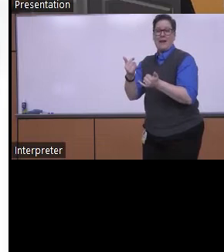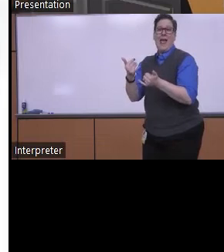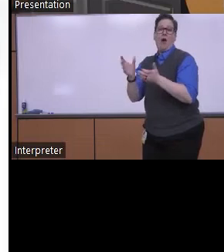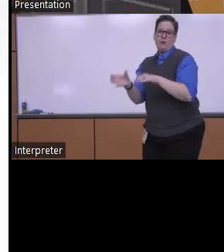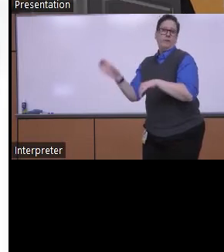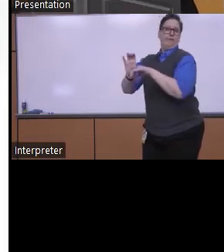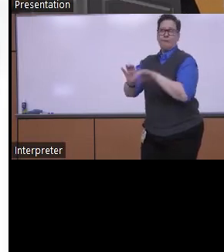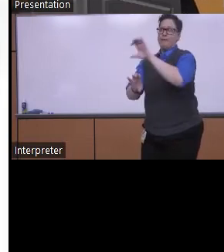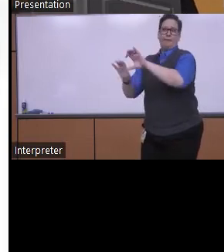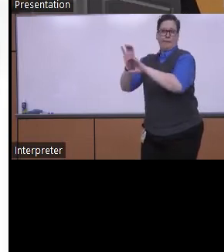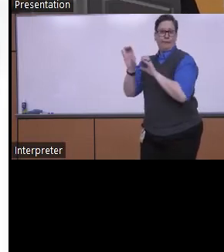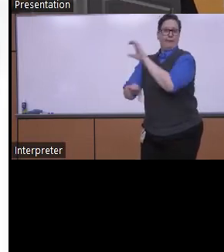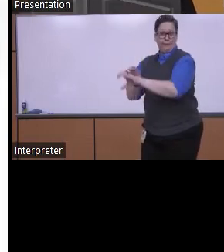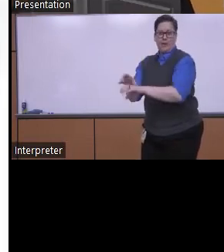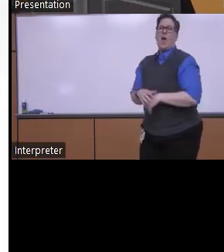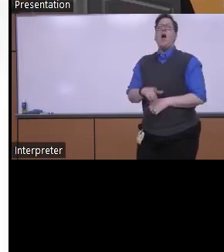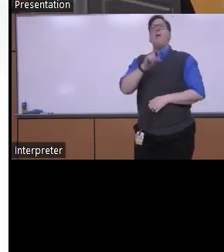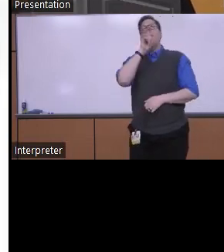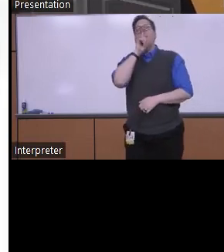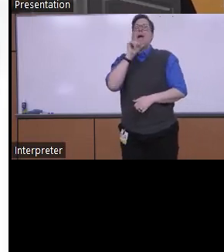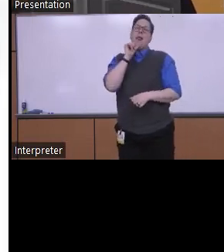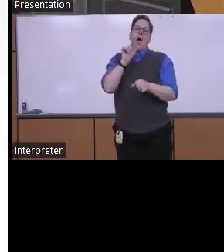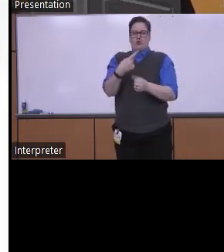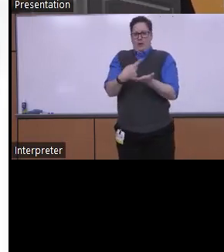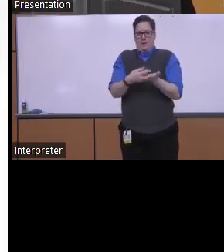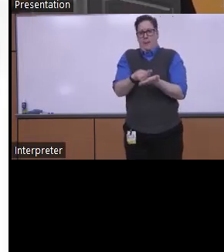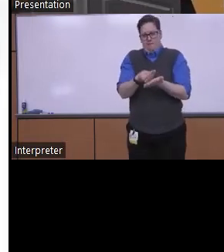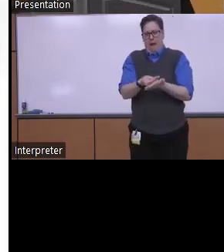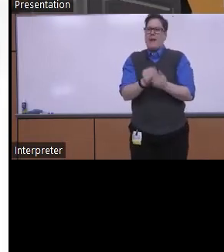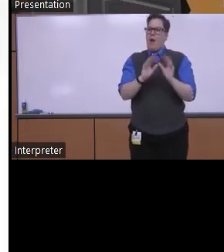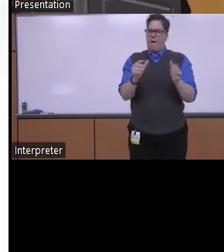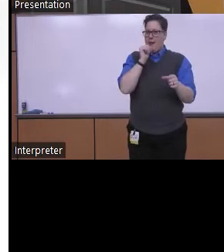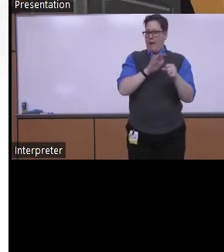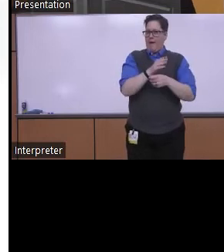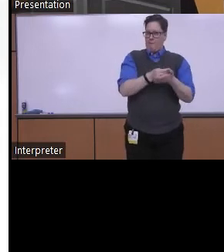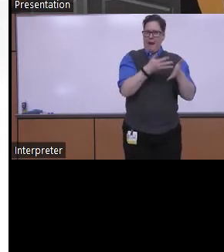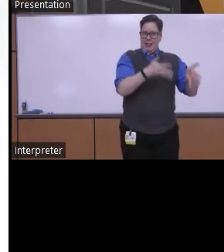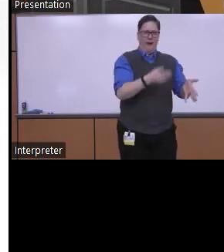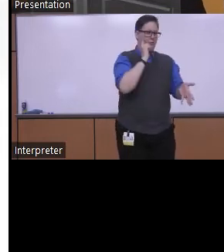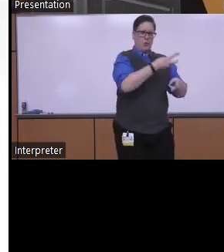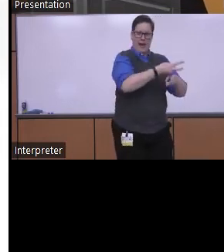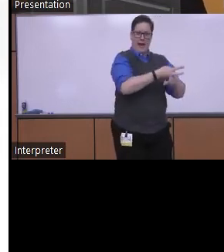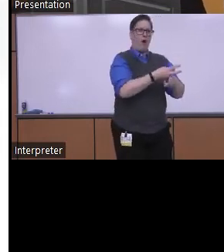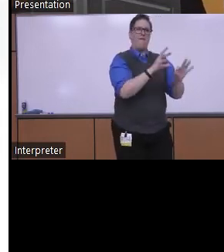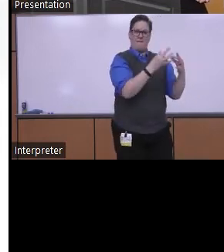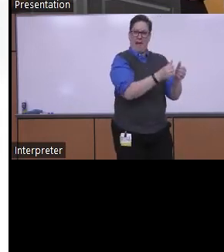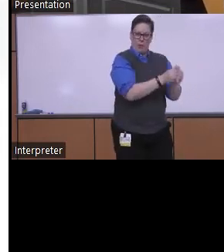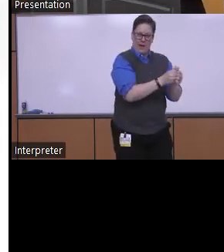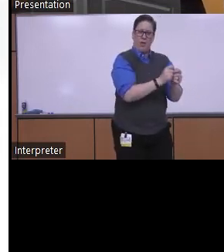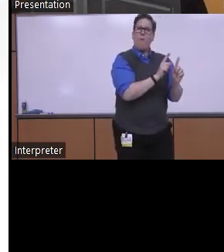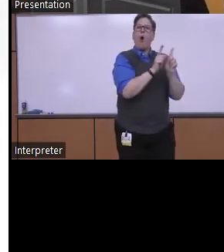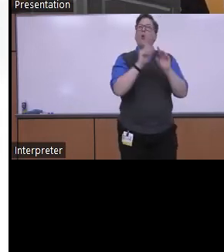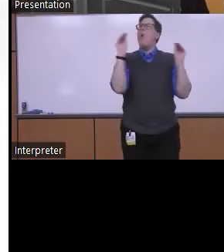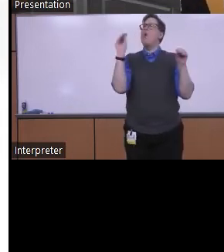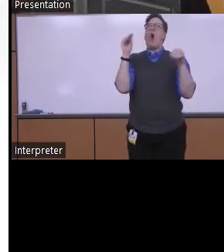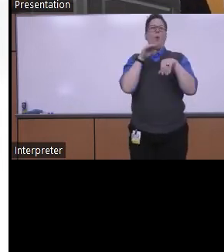this is not just a story about funding. I mean, yes, there was not enough funding for child preservation. That is a problem. But there was also no guidance on how to do family preservation.